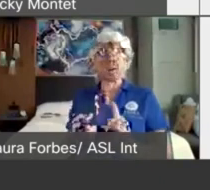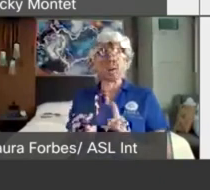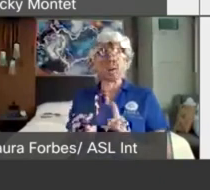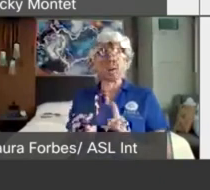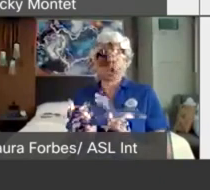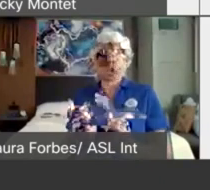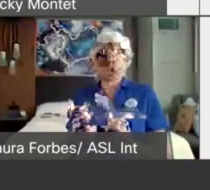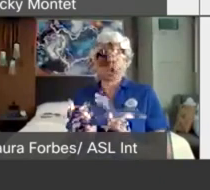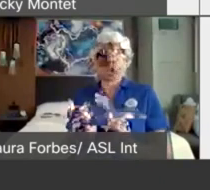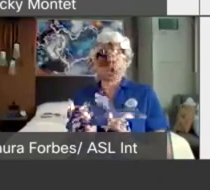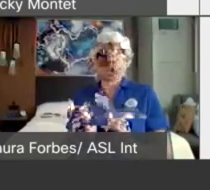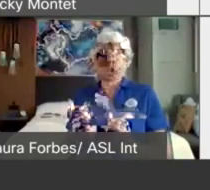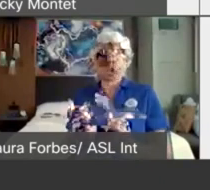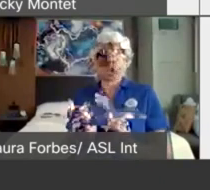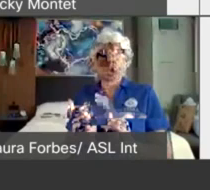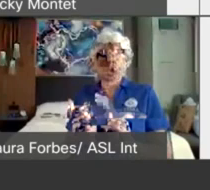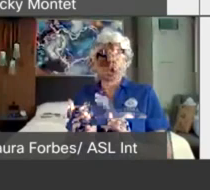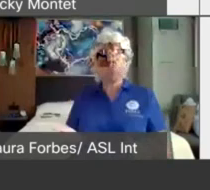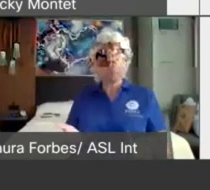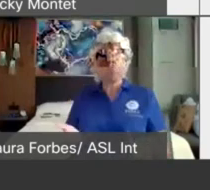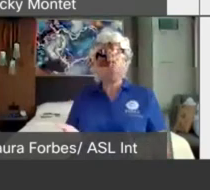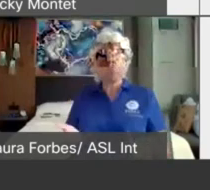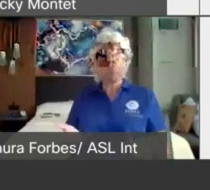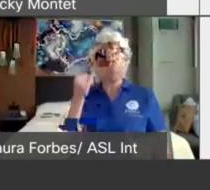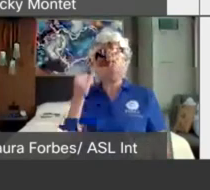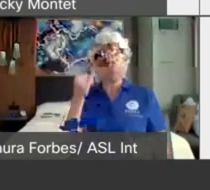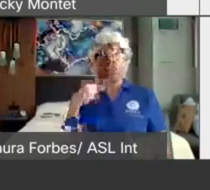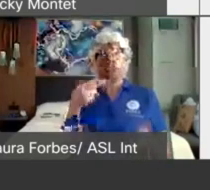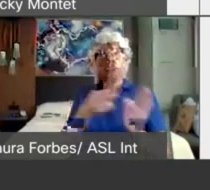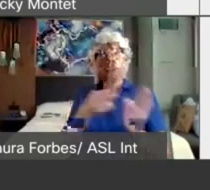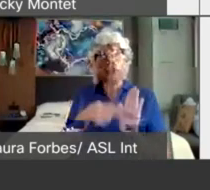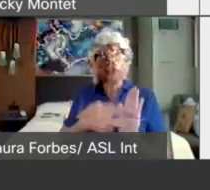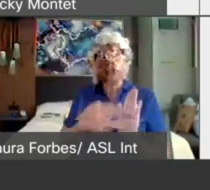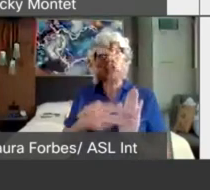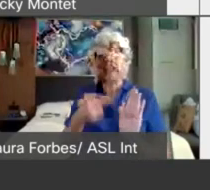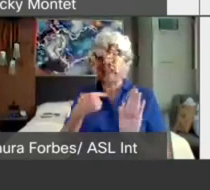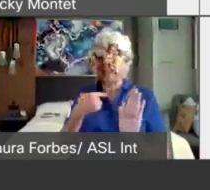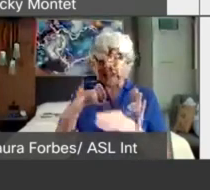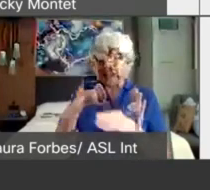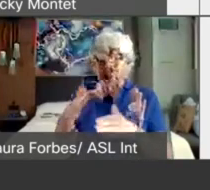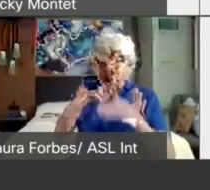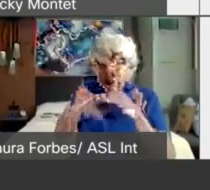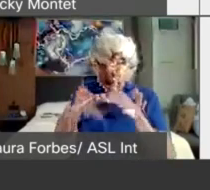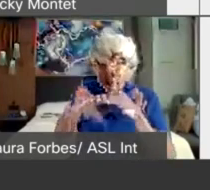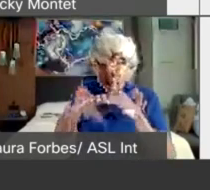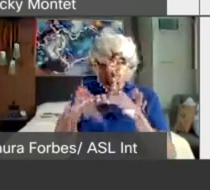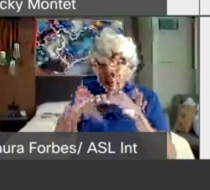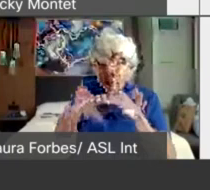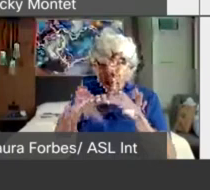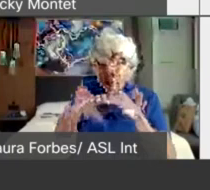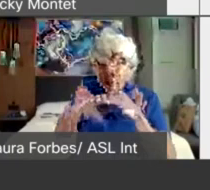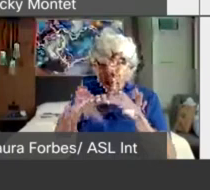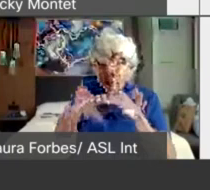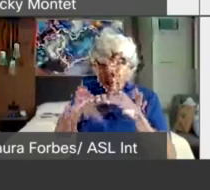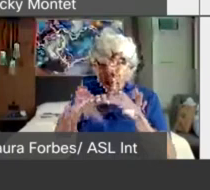someone, when they register, they say, I'm in a shelter, and then they are able to transition to a family